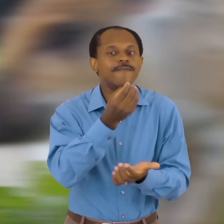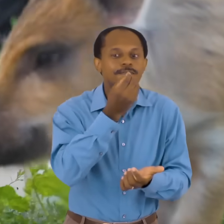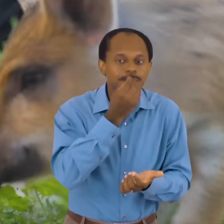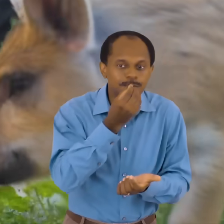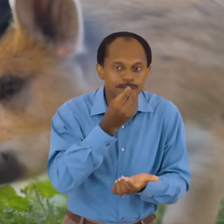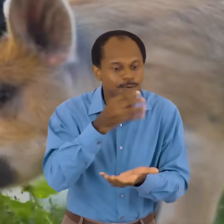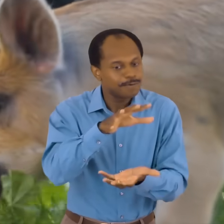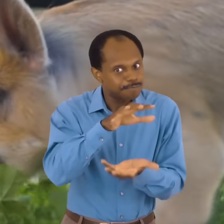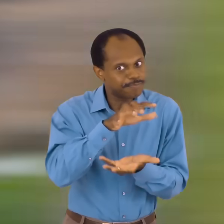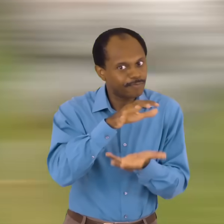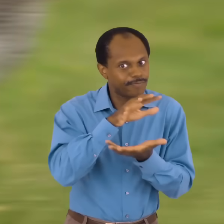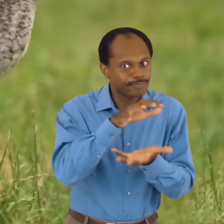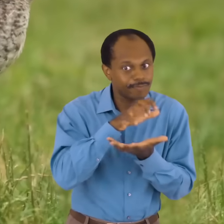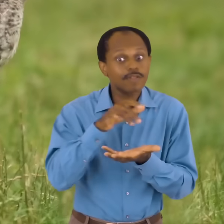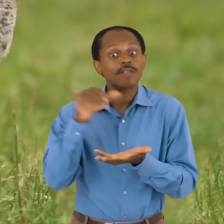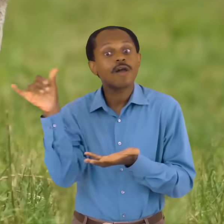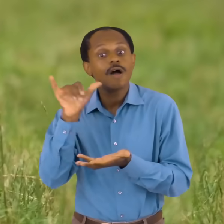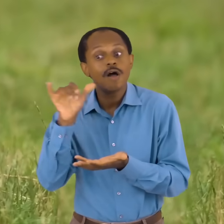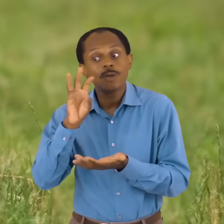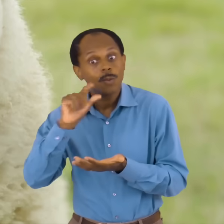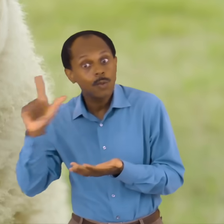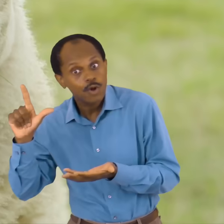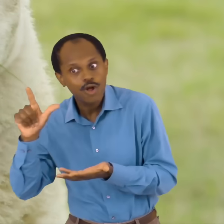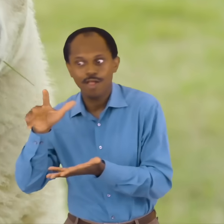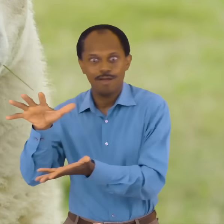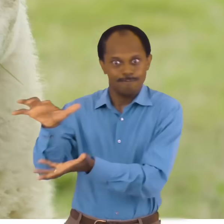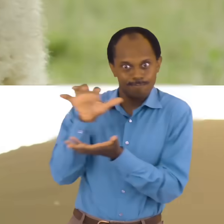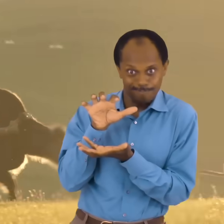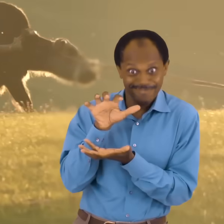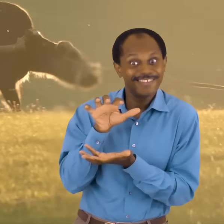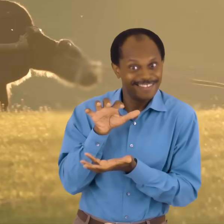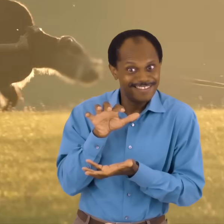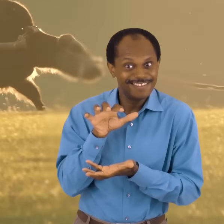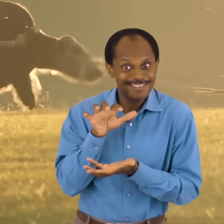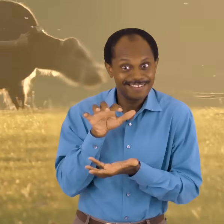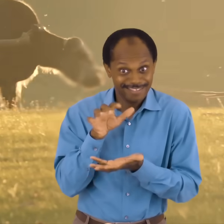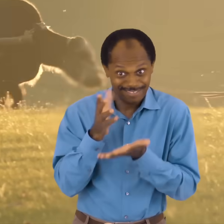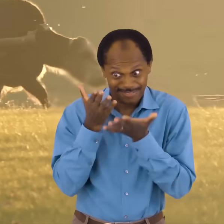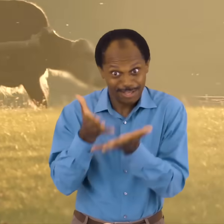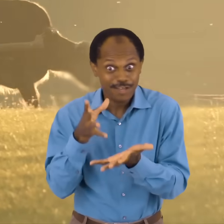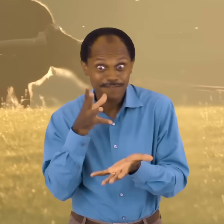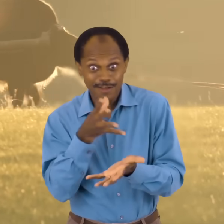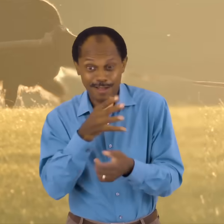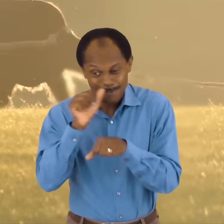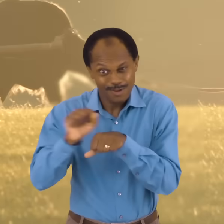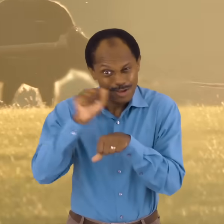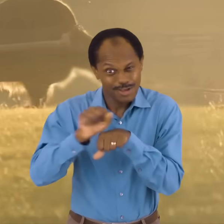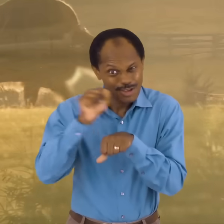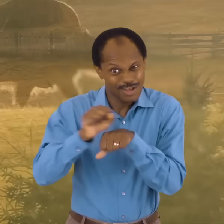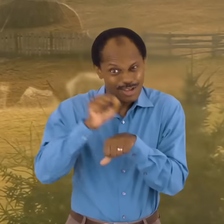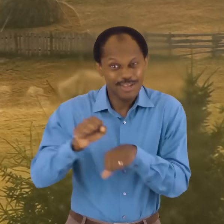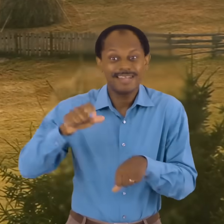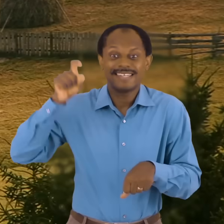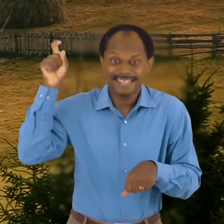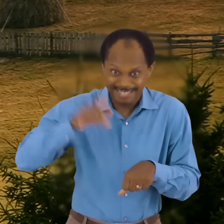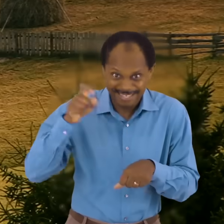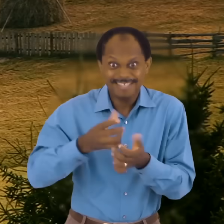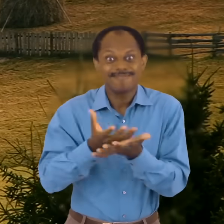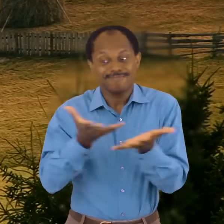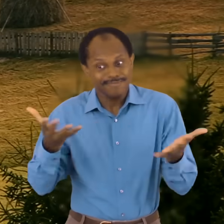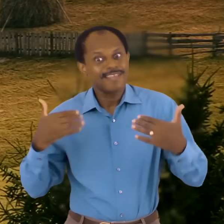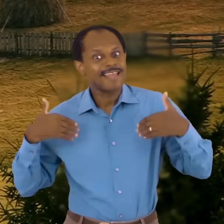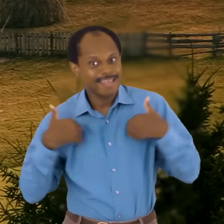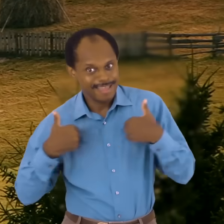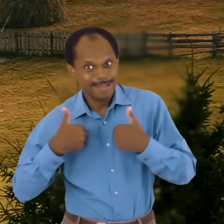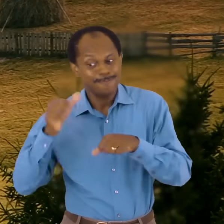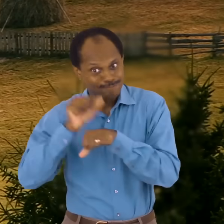us food and other important things like wool a lot of the work done on farms could not be done without the